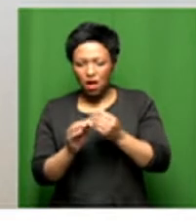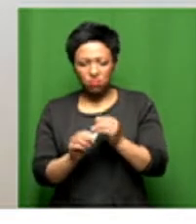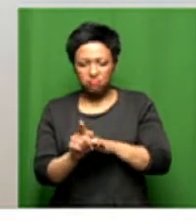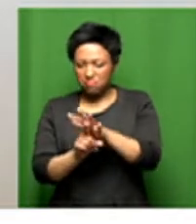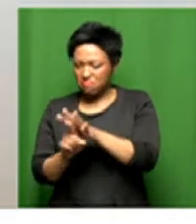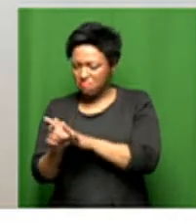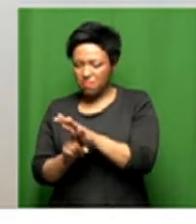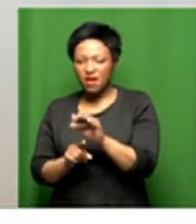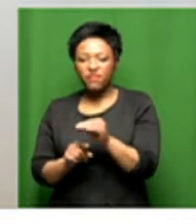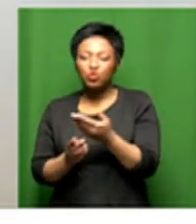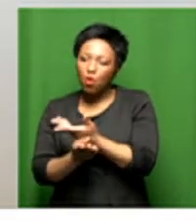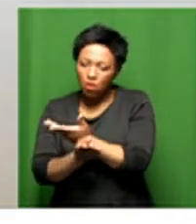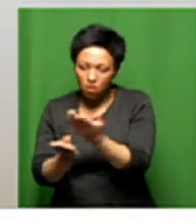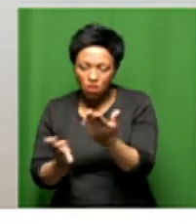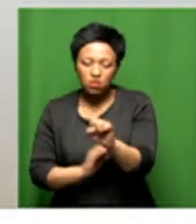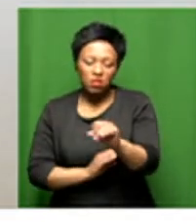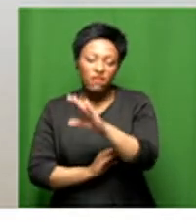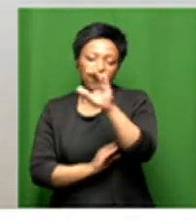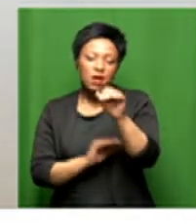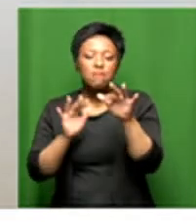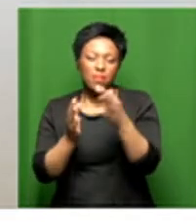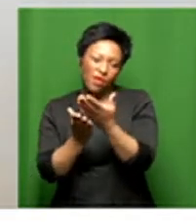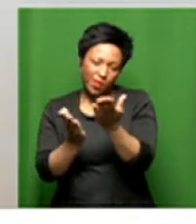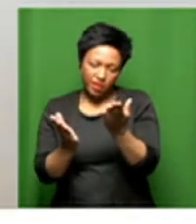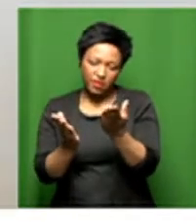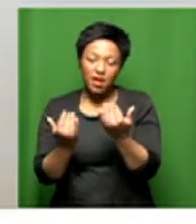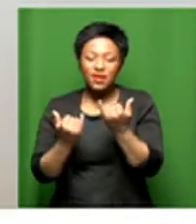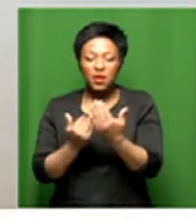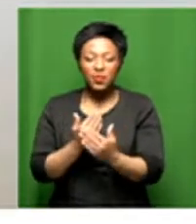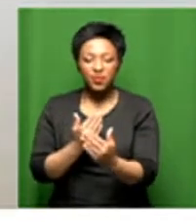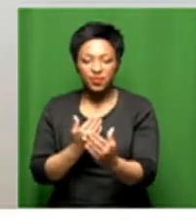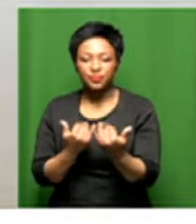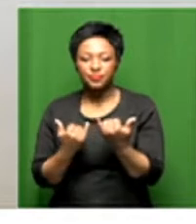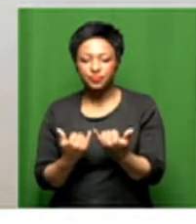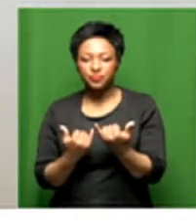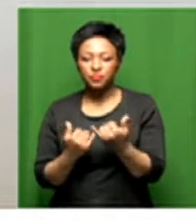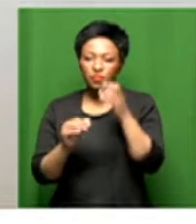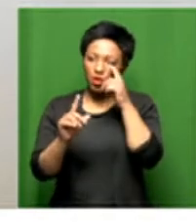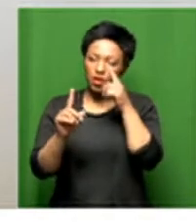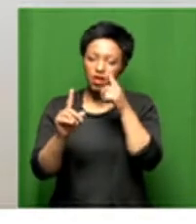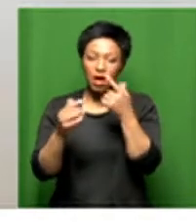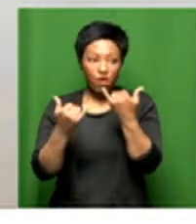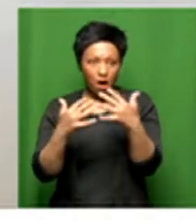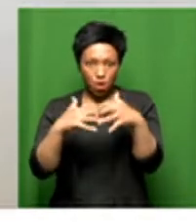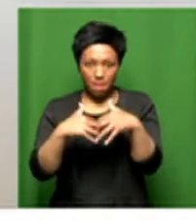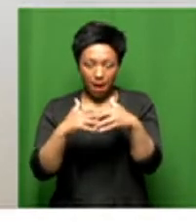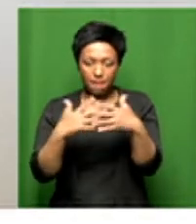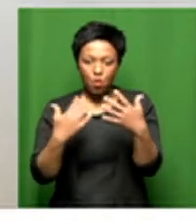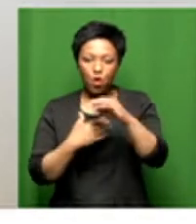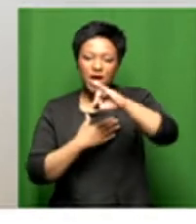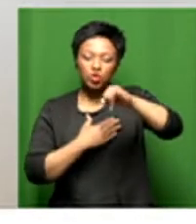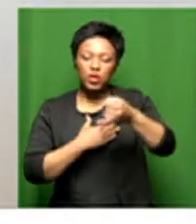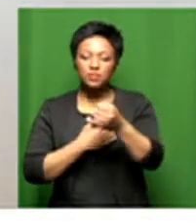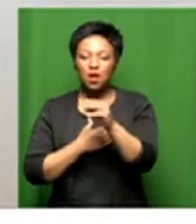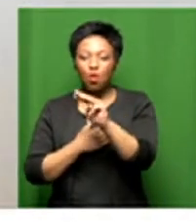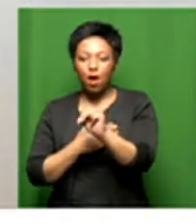discipline, things are particularly difficult, not only in the showing of work, but also in the making of work.